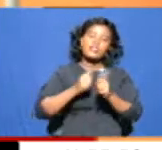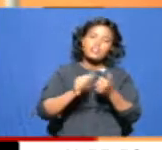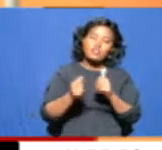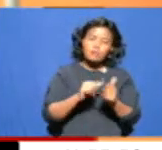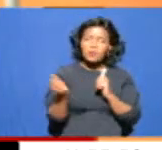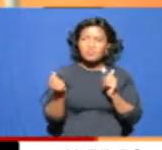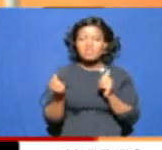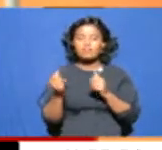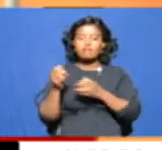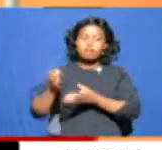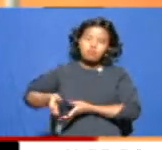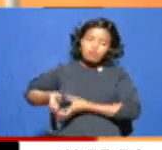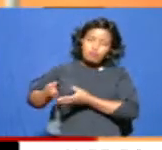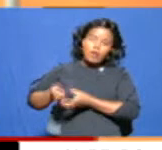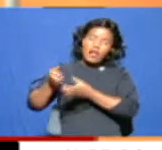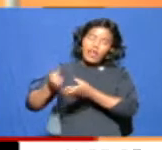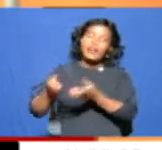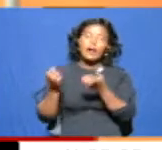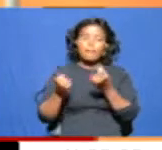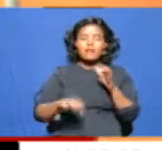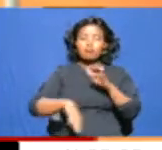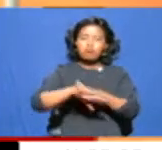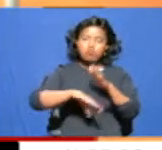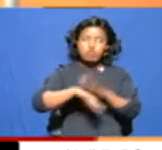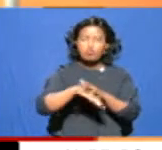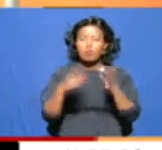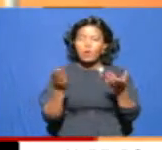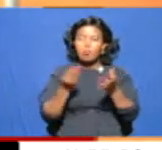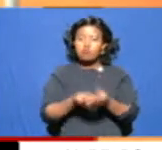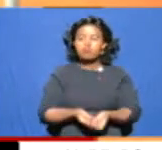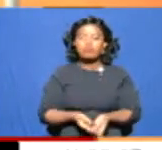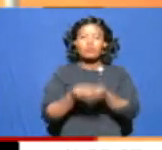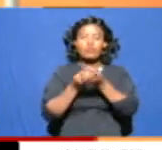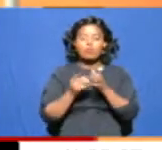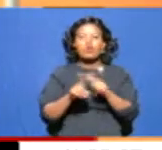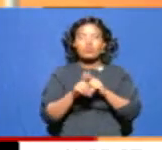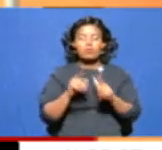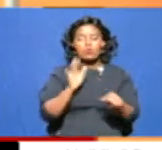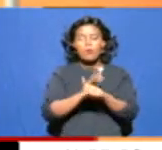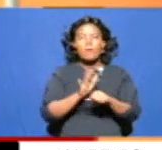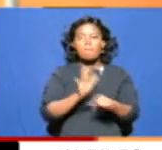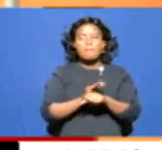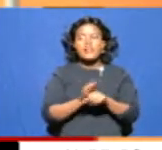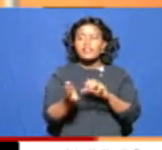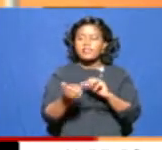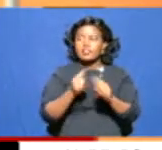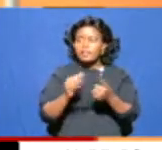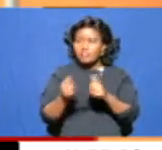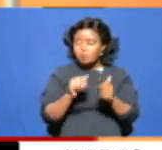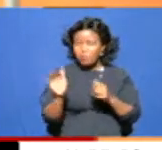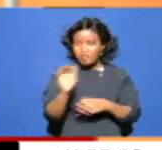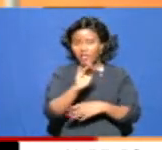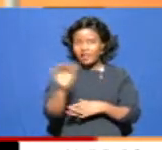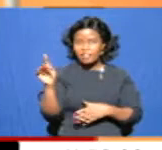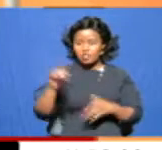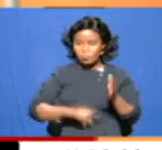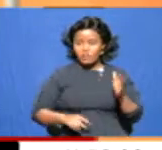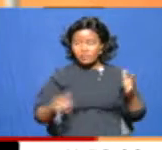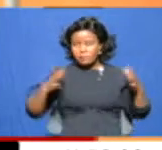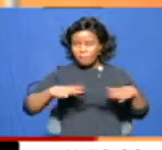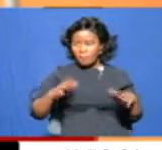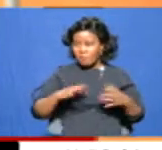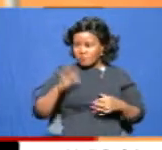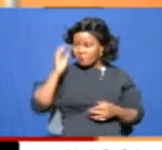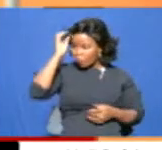them. And obviously, most of the sports leadership has called on to Kenyans really to give their opinions